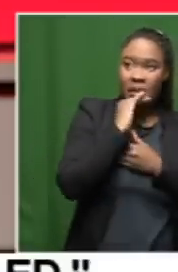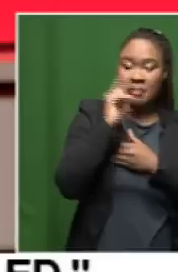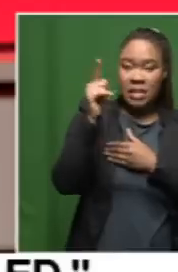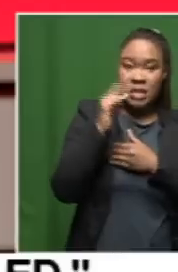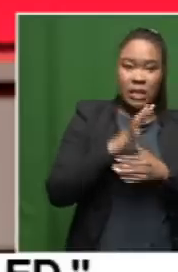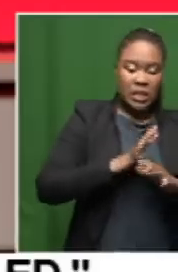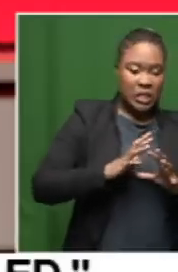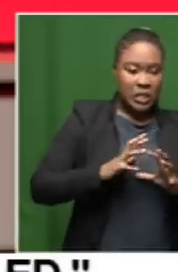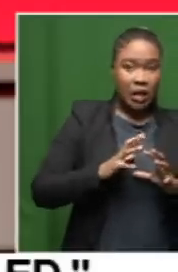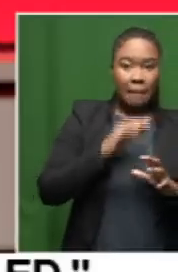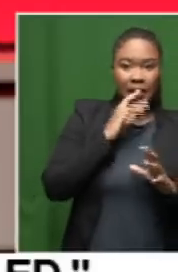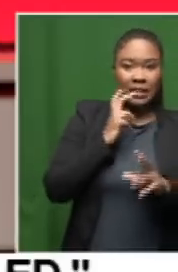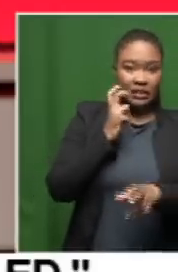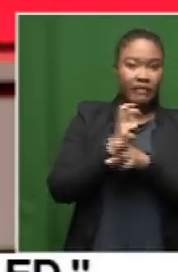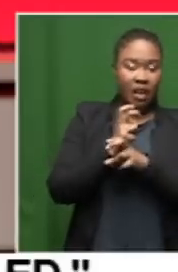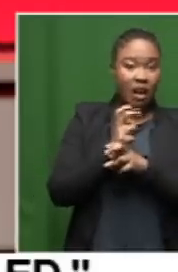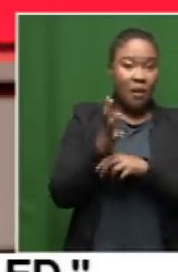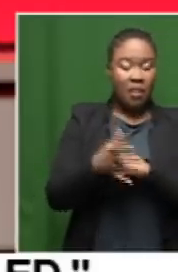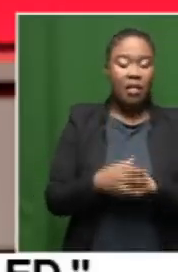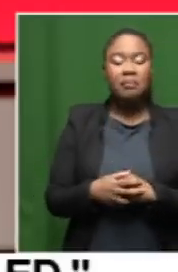So we're an economy that